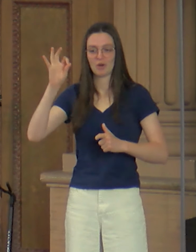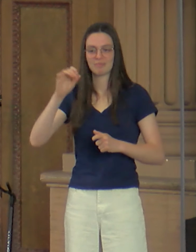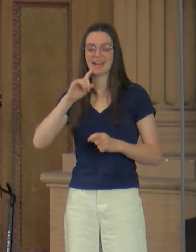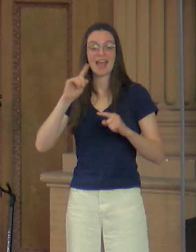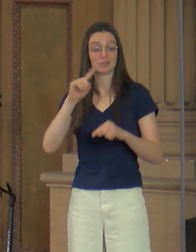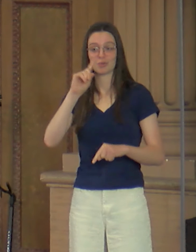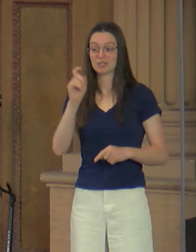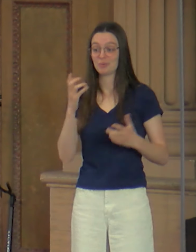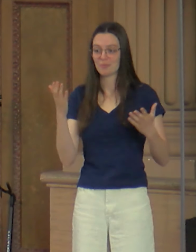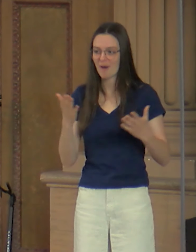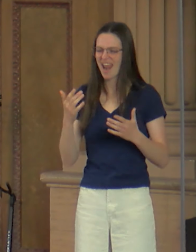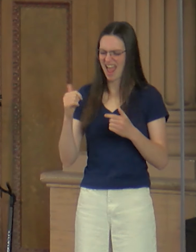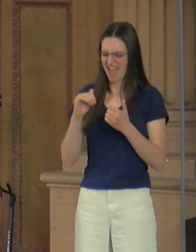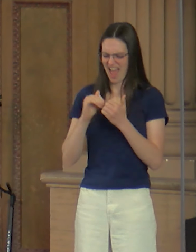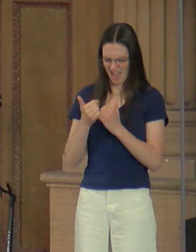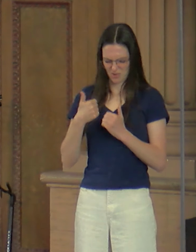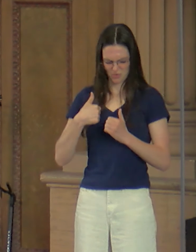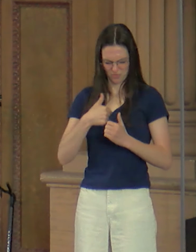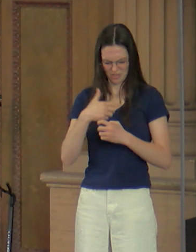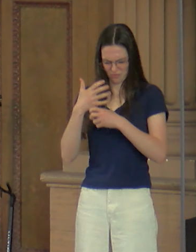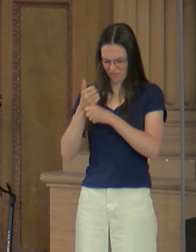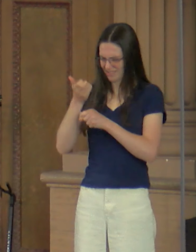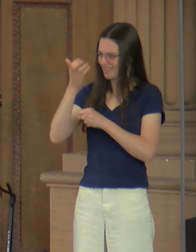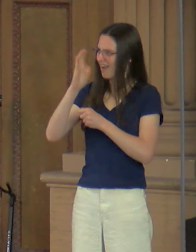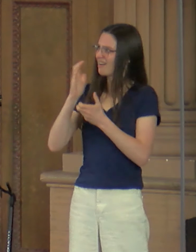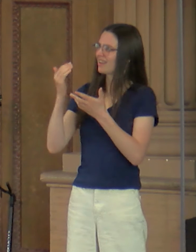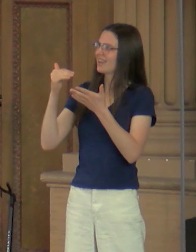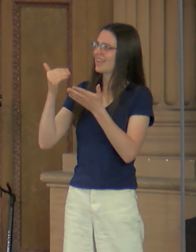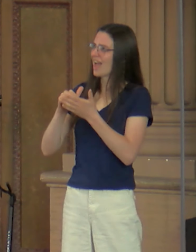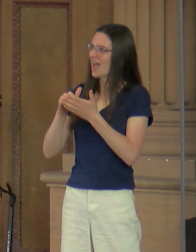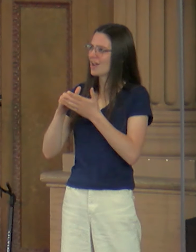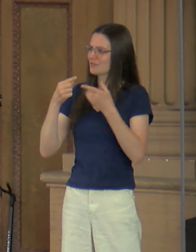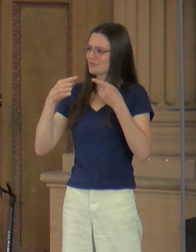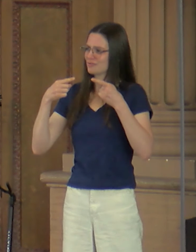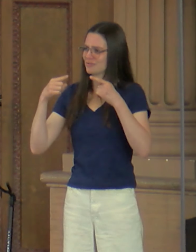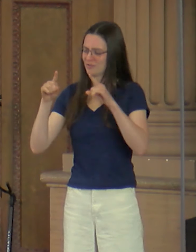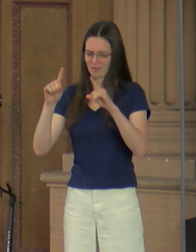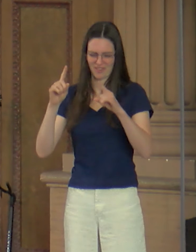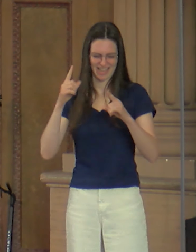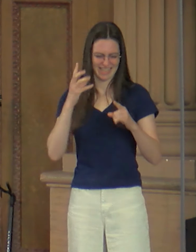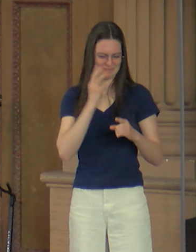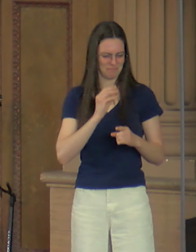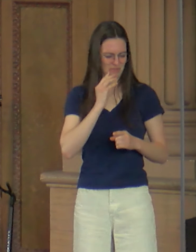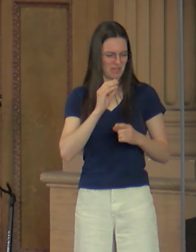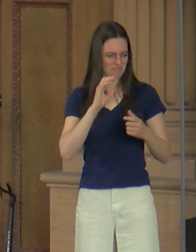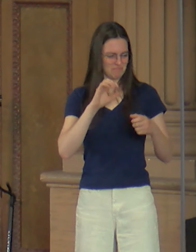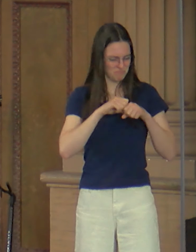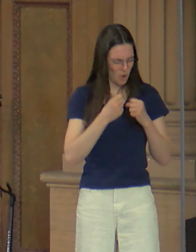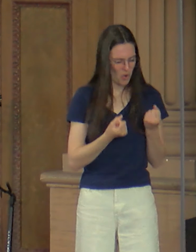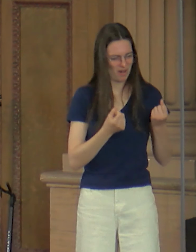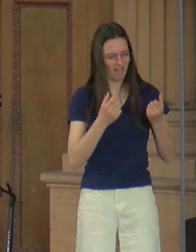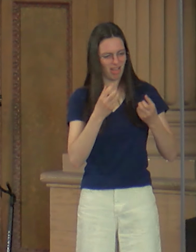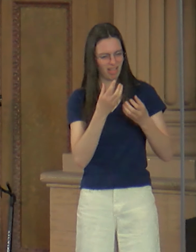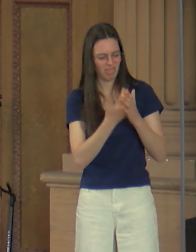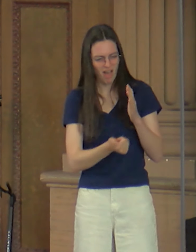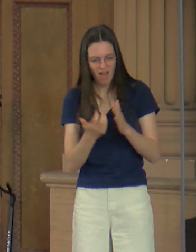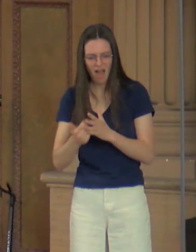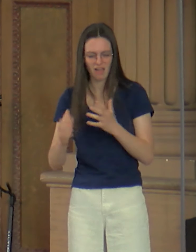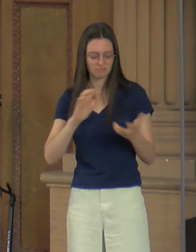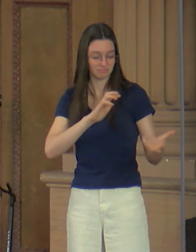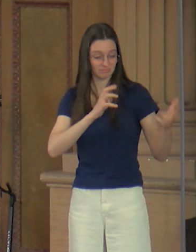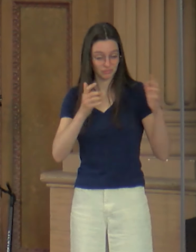God again when we've wandered through so much brokenness and loss in our lives. And so where we pick up